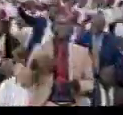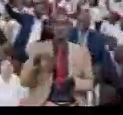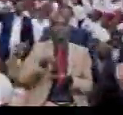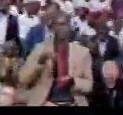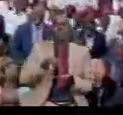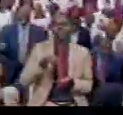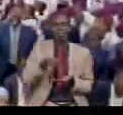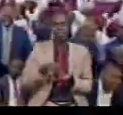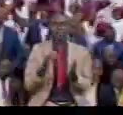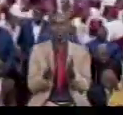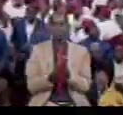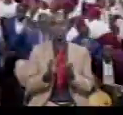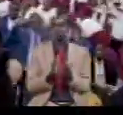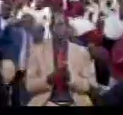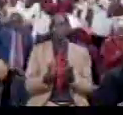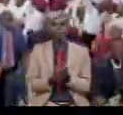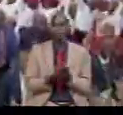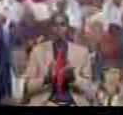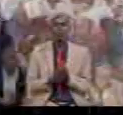upstanding.